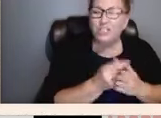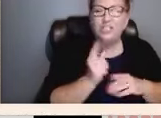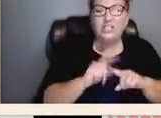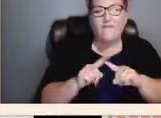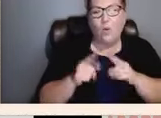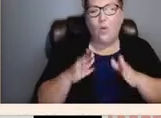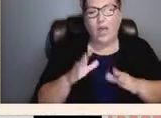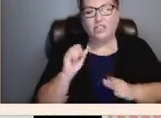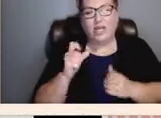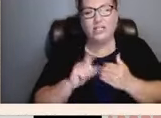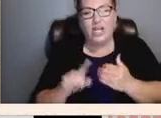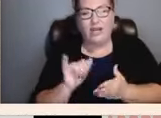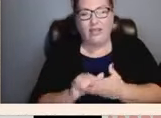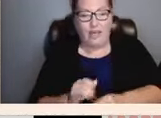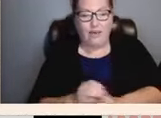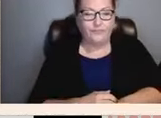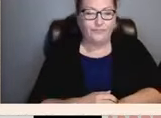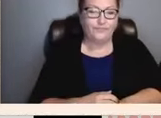into that.